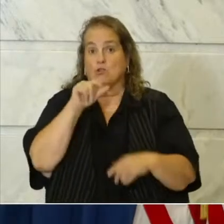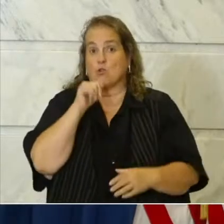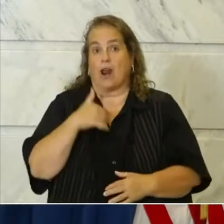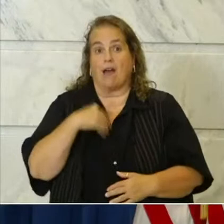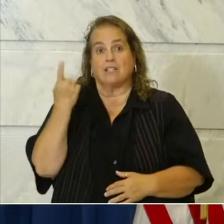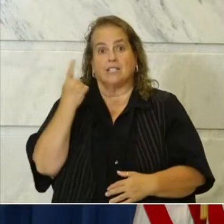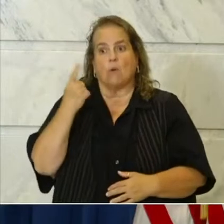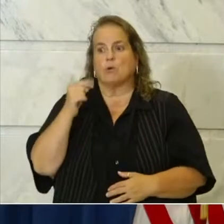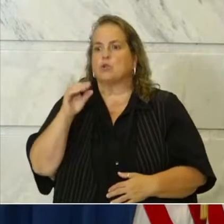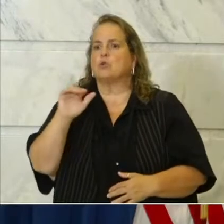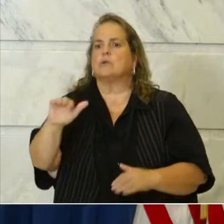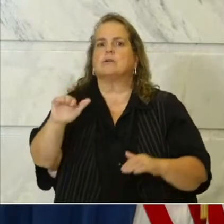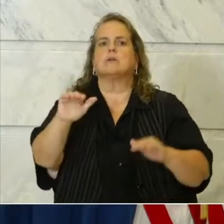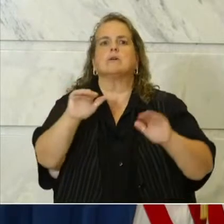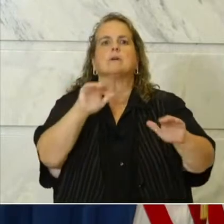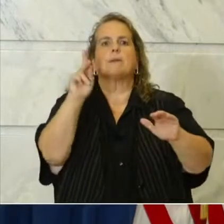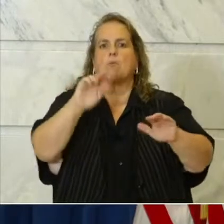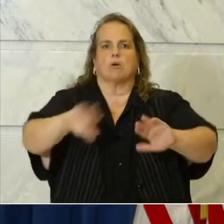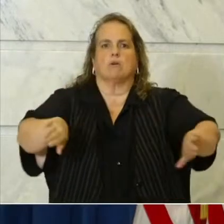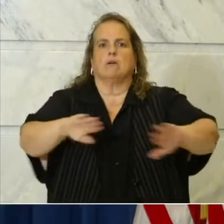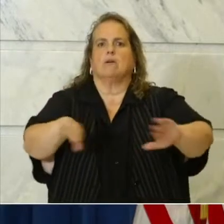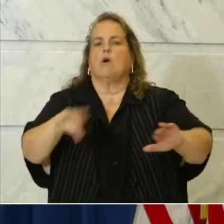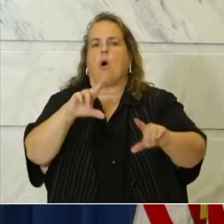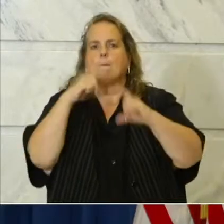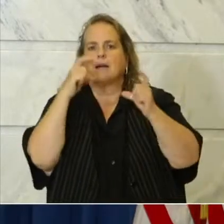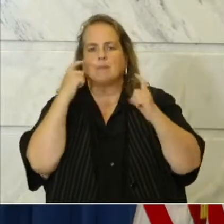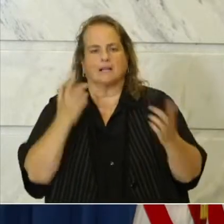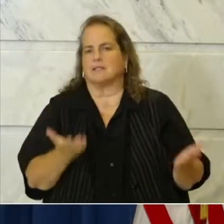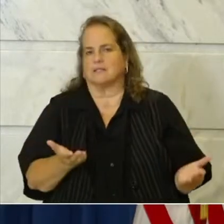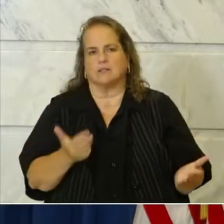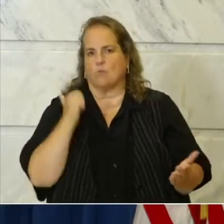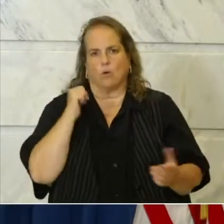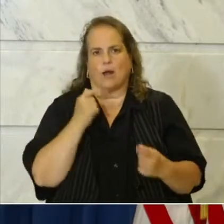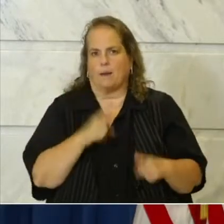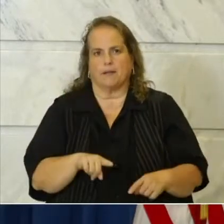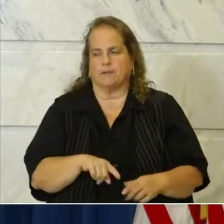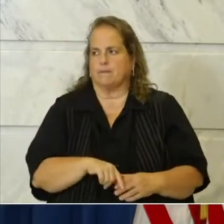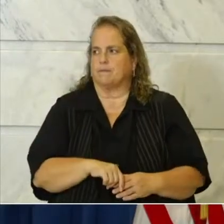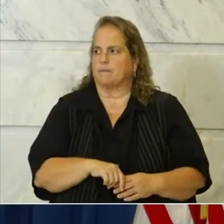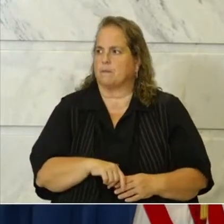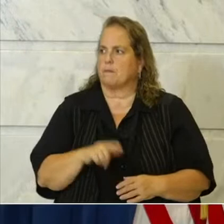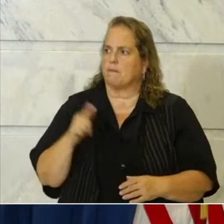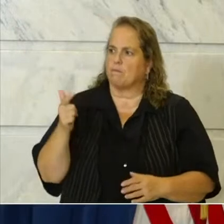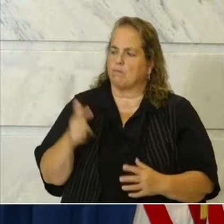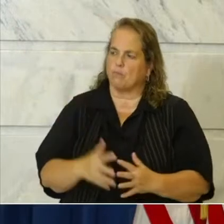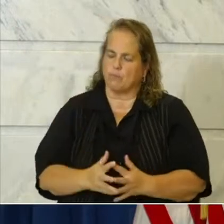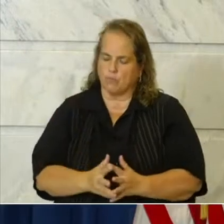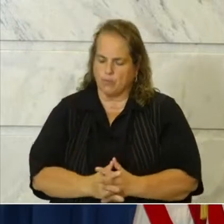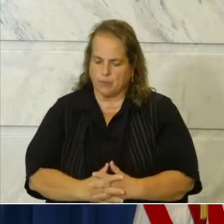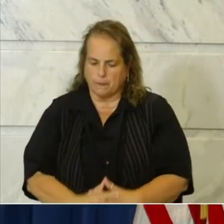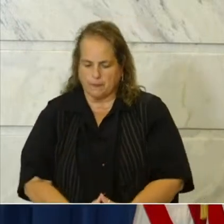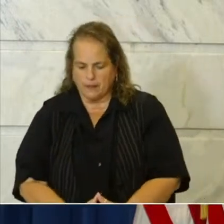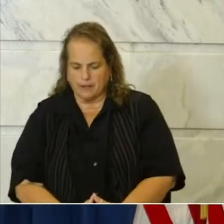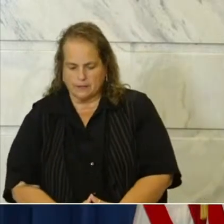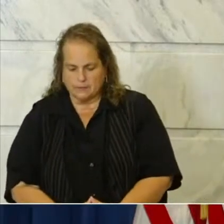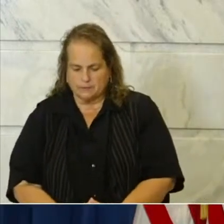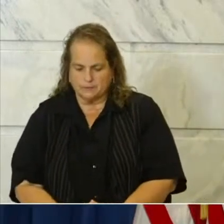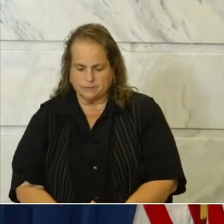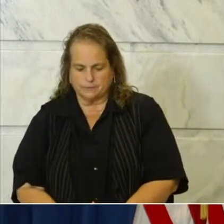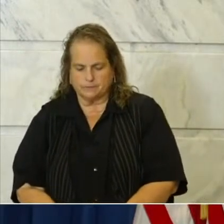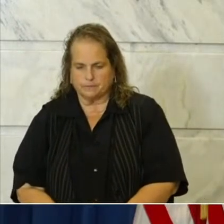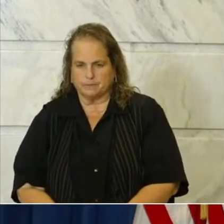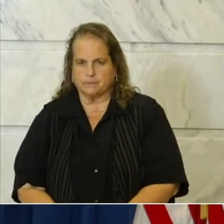there reminding people to do it, sometimes they won't do it. Lawrence? The unlimited emergency days